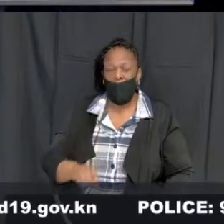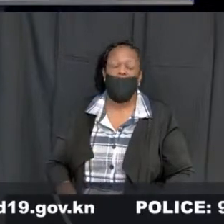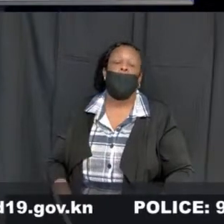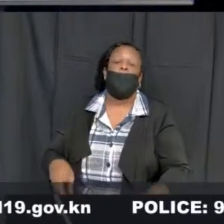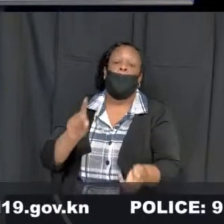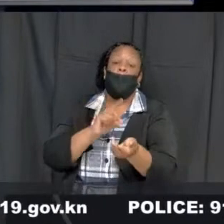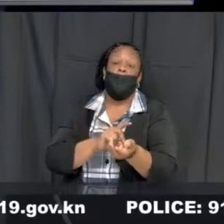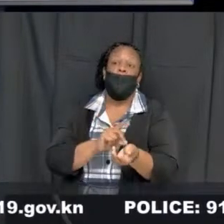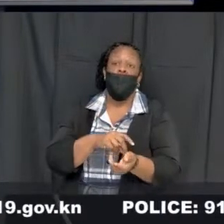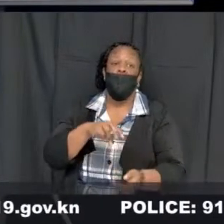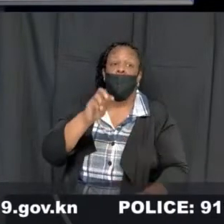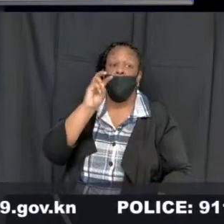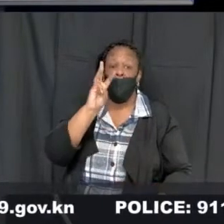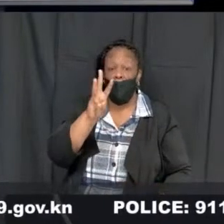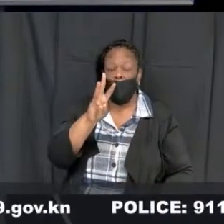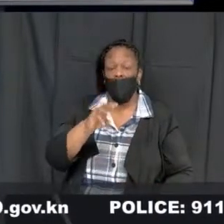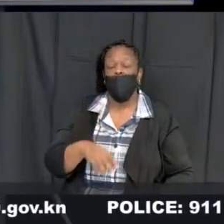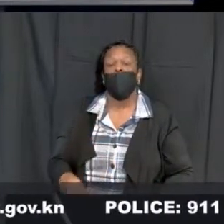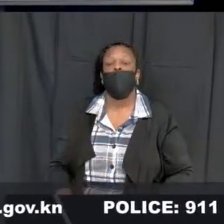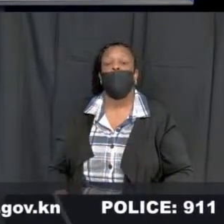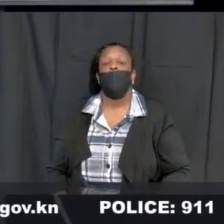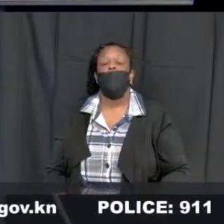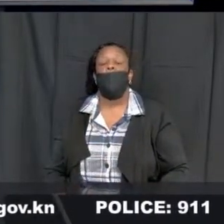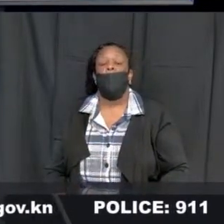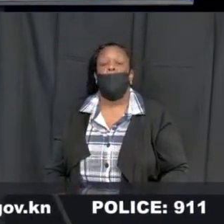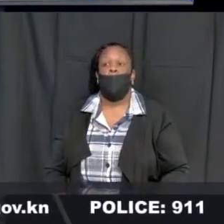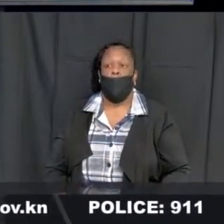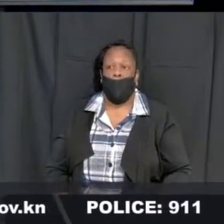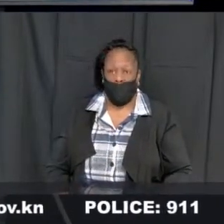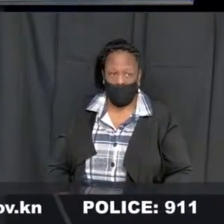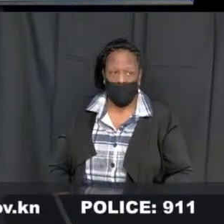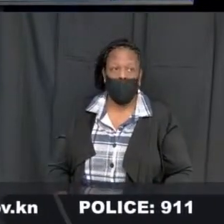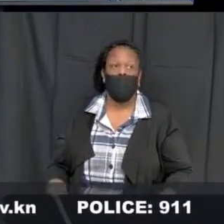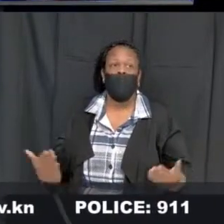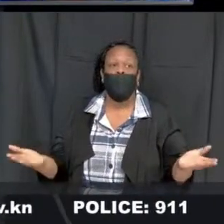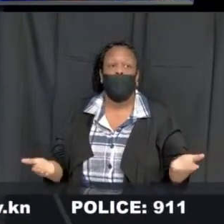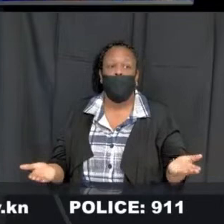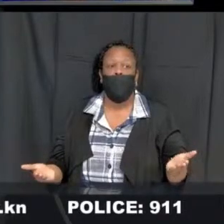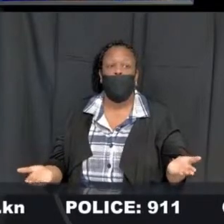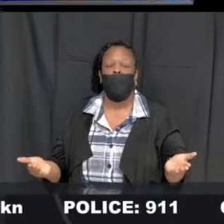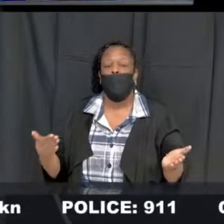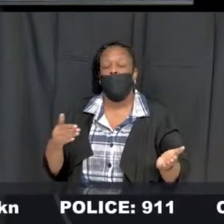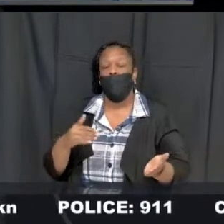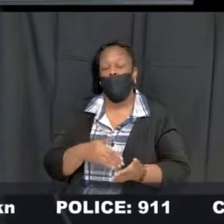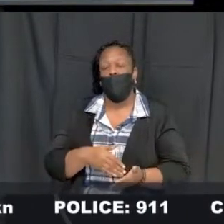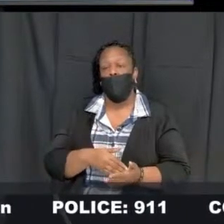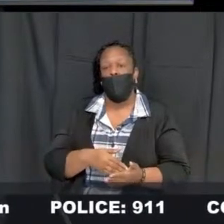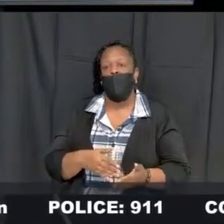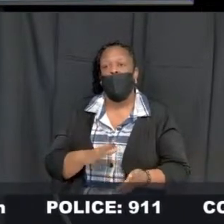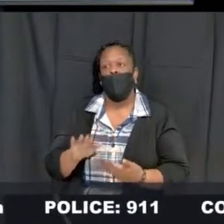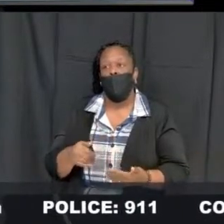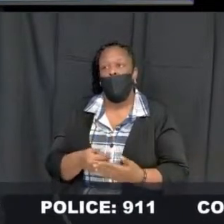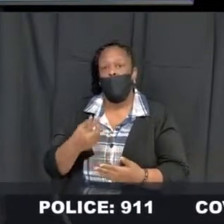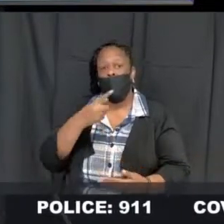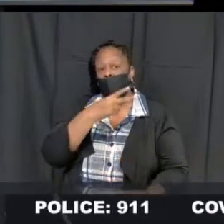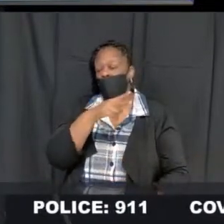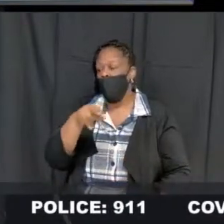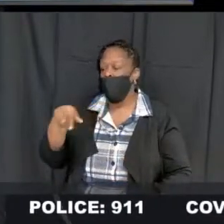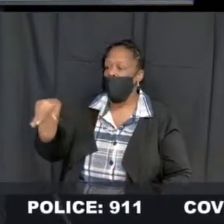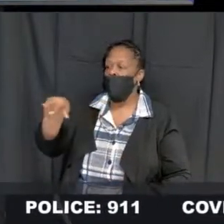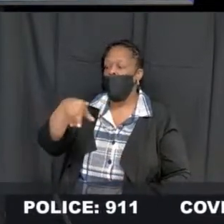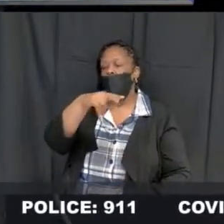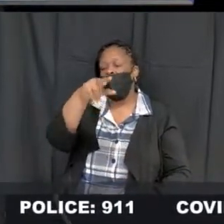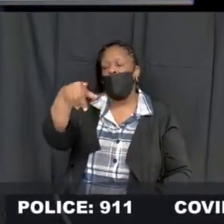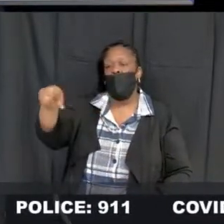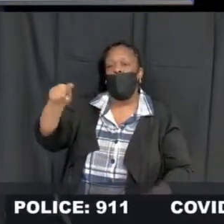Cameron Wilkinson, our Medical Chief of Staff, who has been doing a wonderful job in going around to the